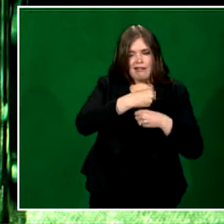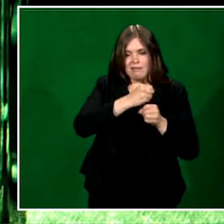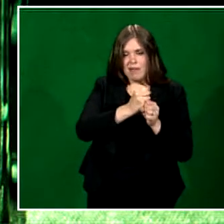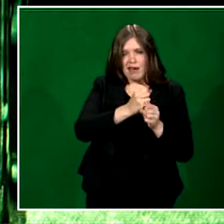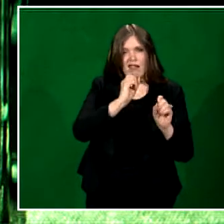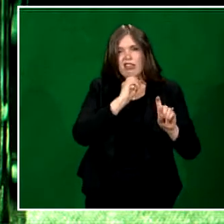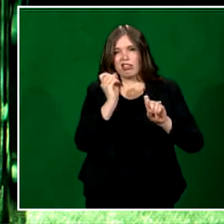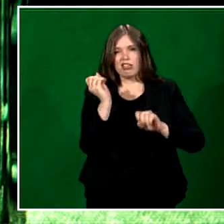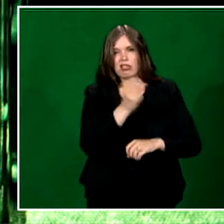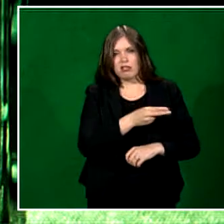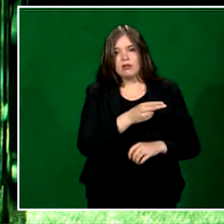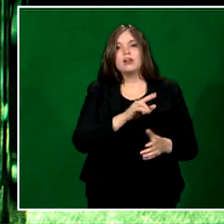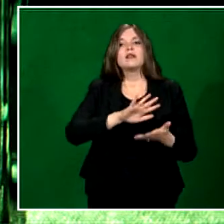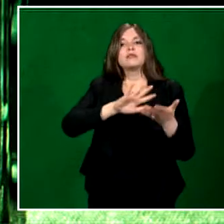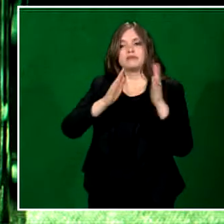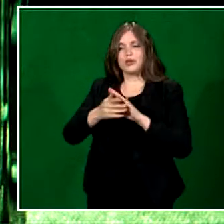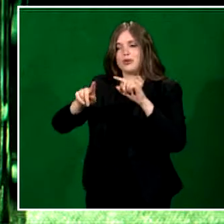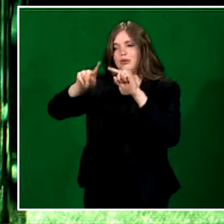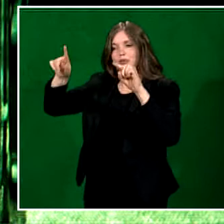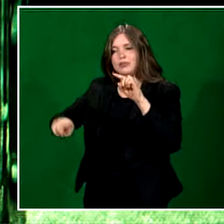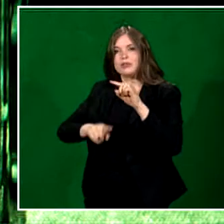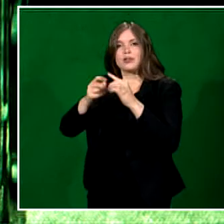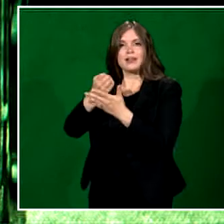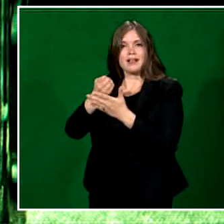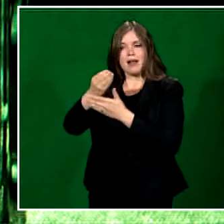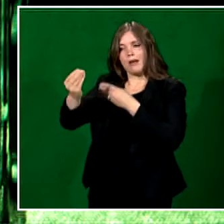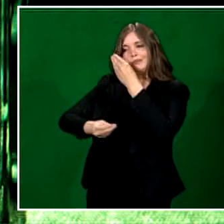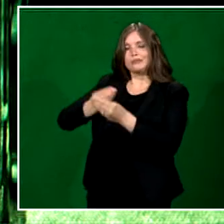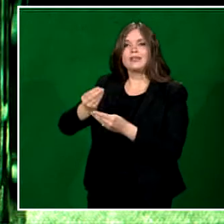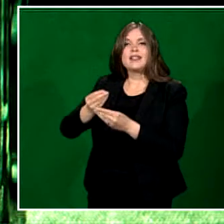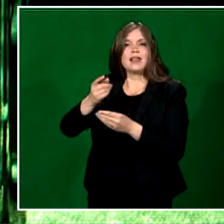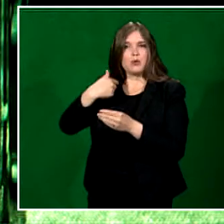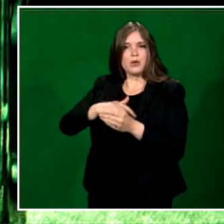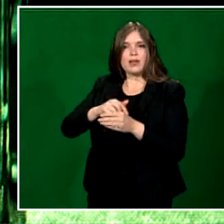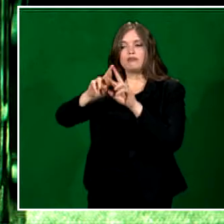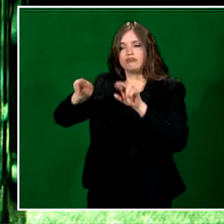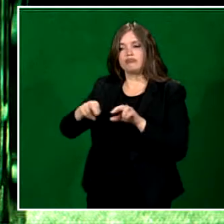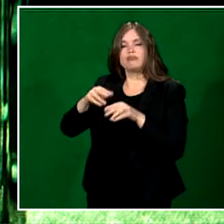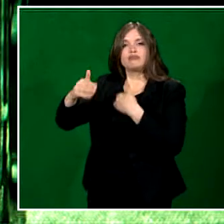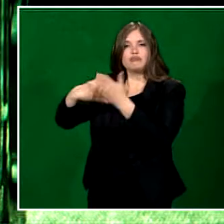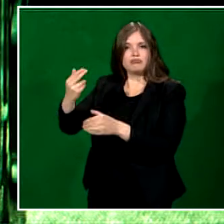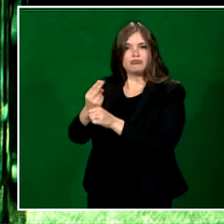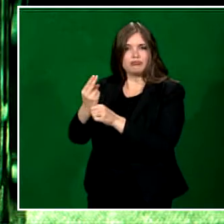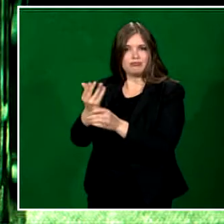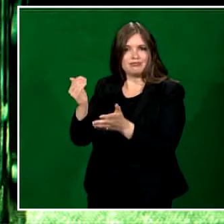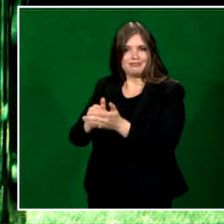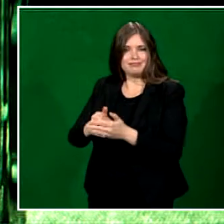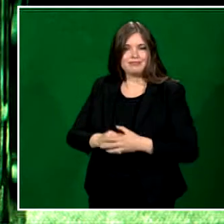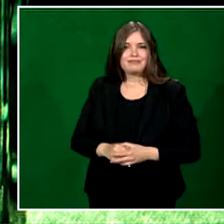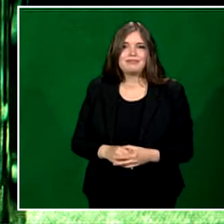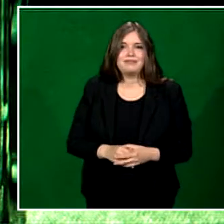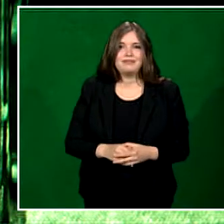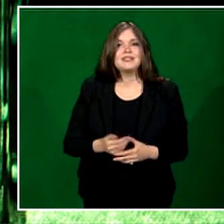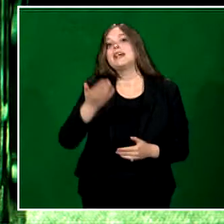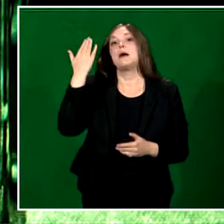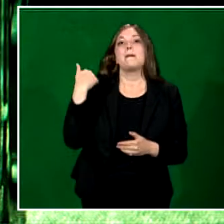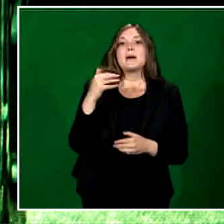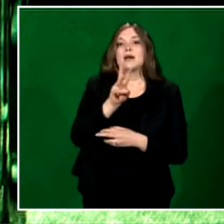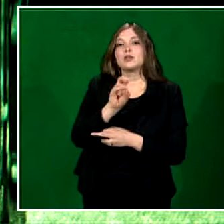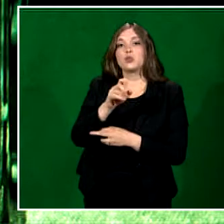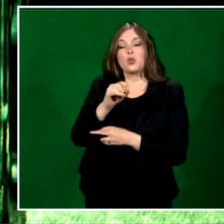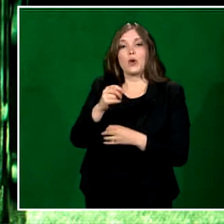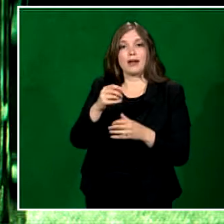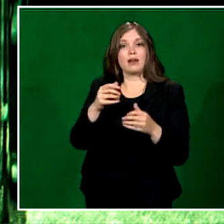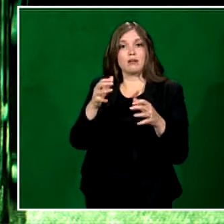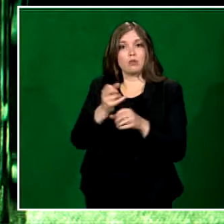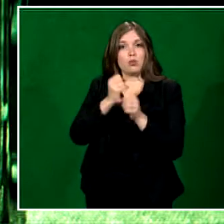circular economy that is restorative by design. Past Wege Prize winners have brought some fascinating and inspiring ideas